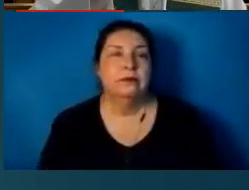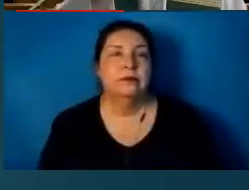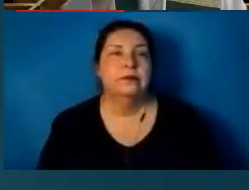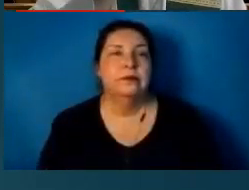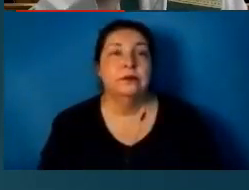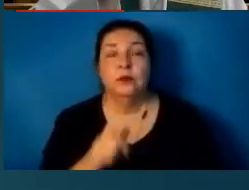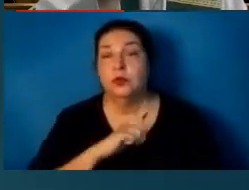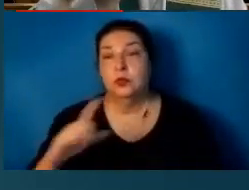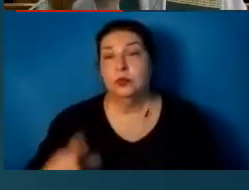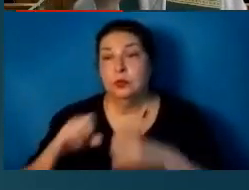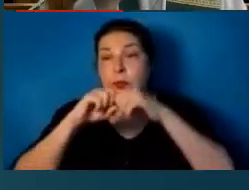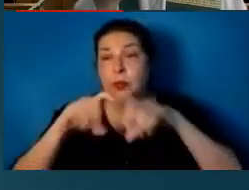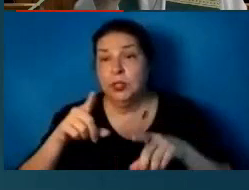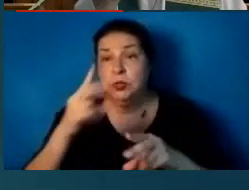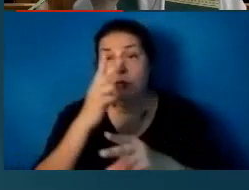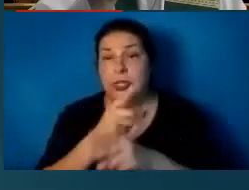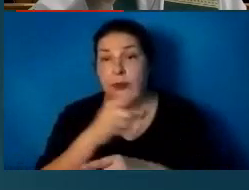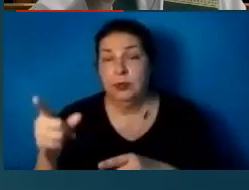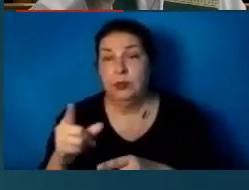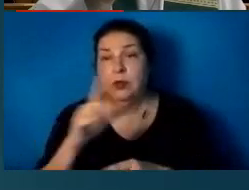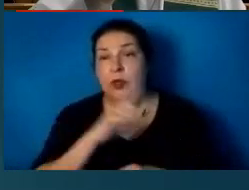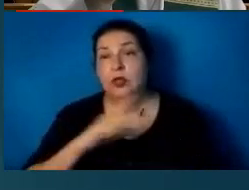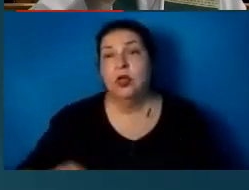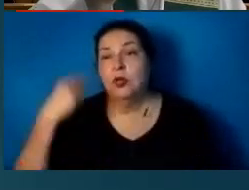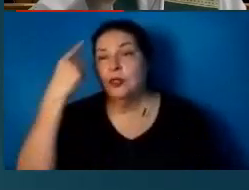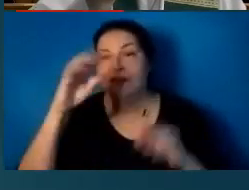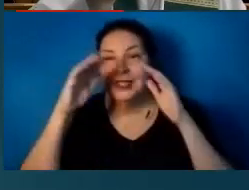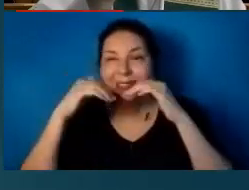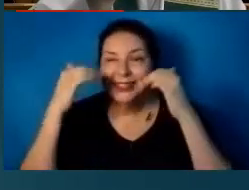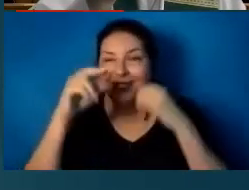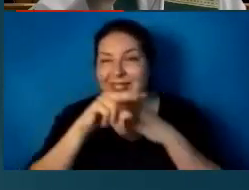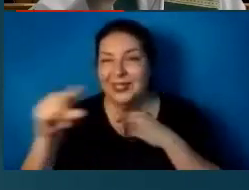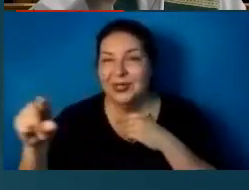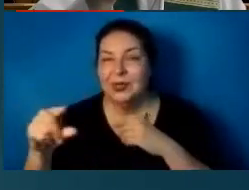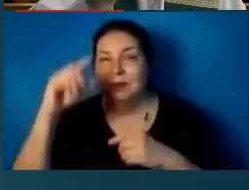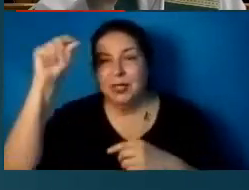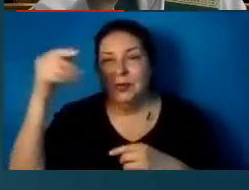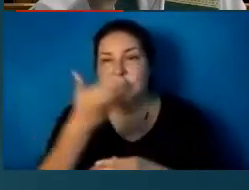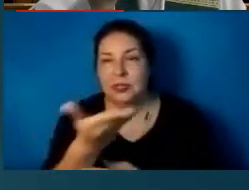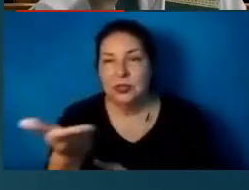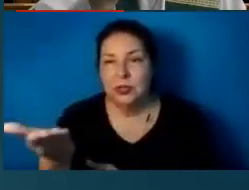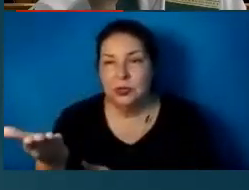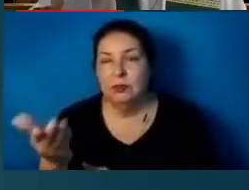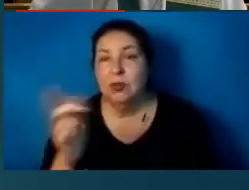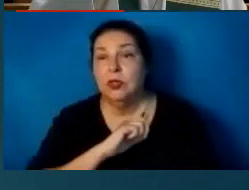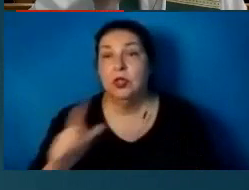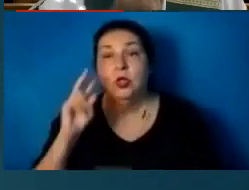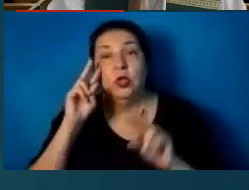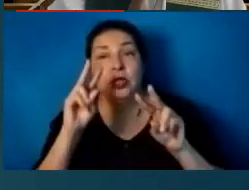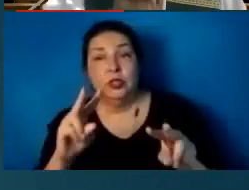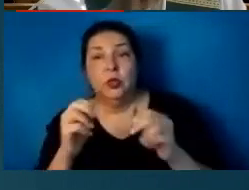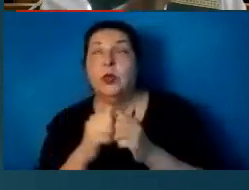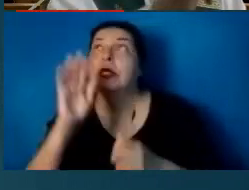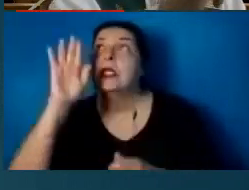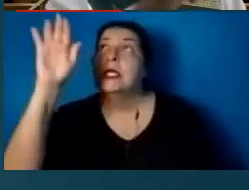The Lord bless you and keep you. The Lord make his face shine upon you and be gracious to you. The Lord look upon you with